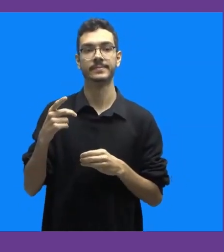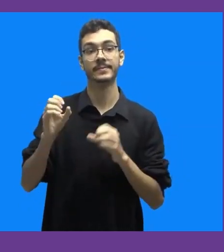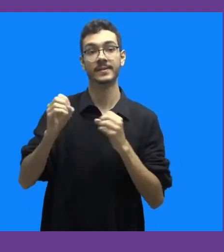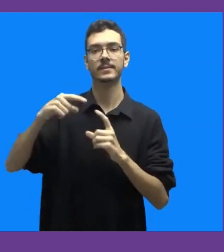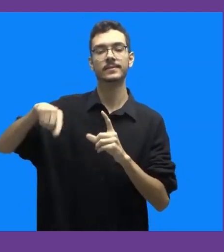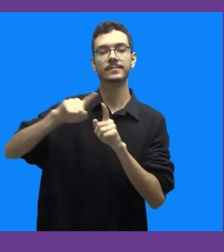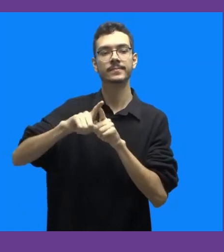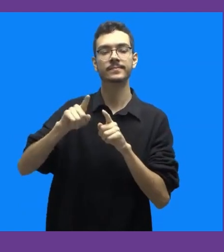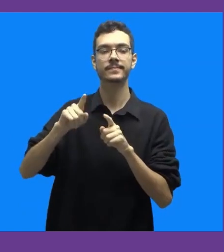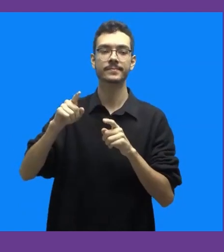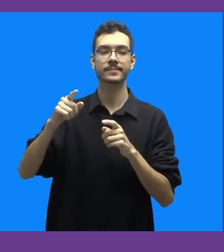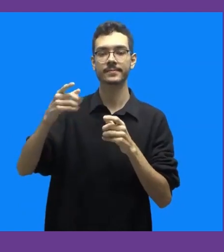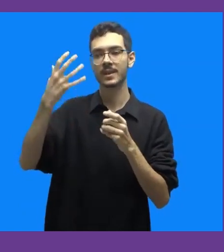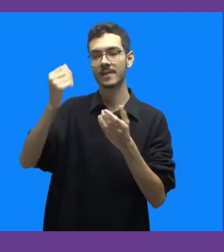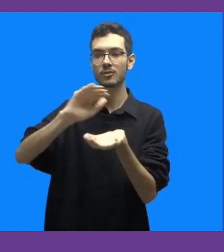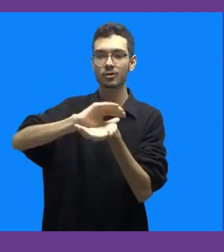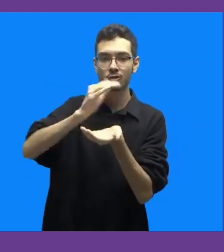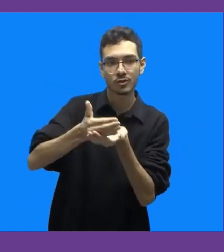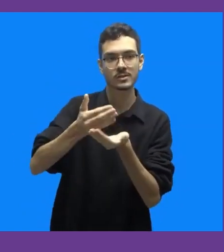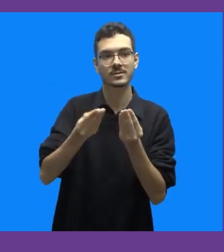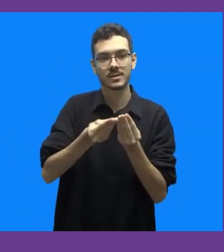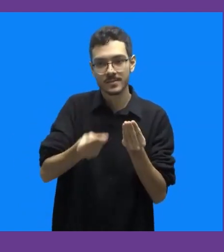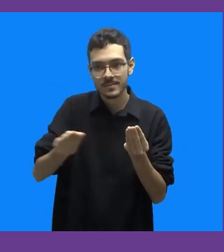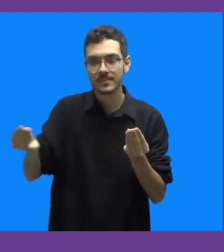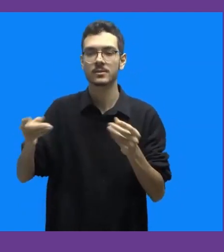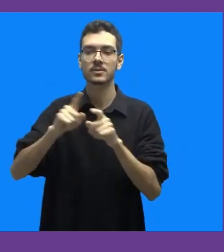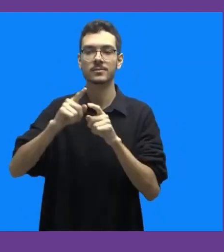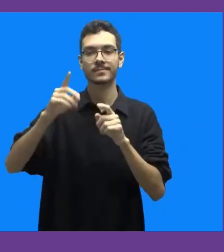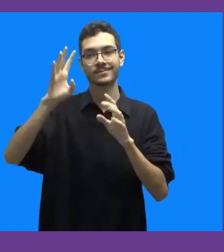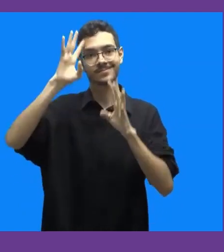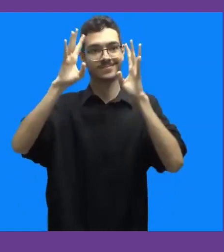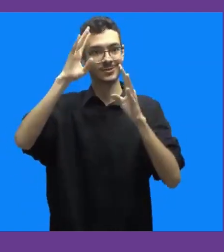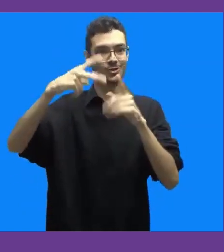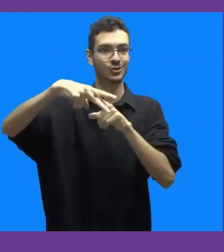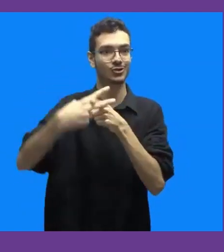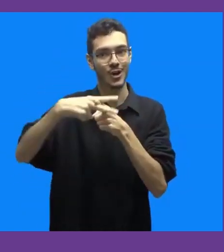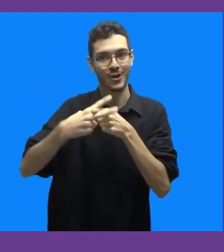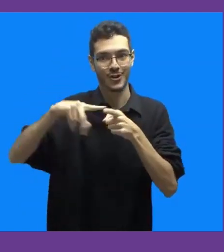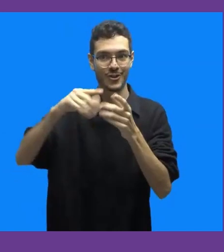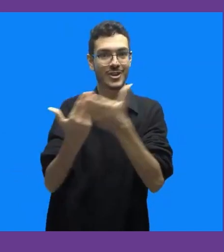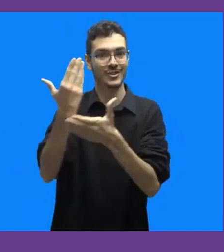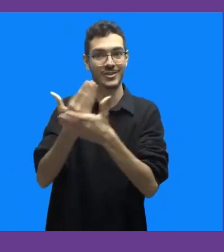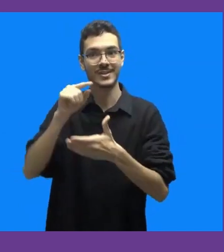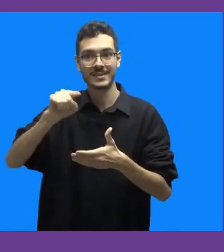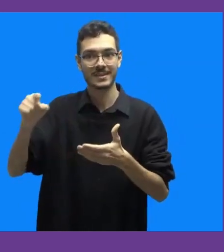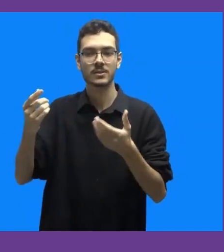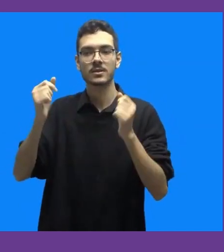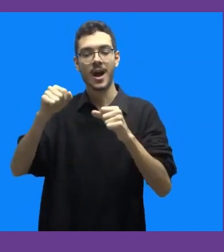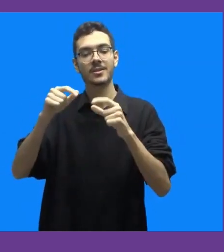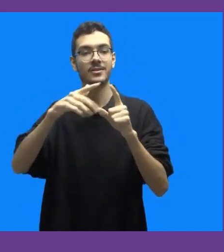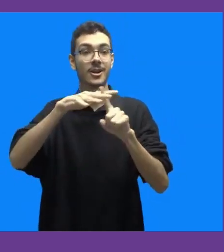overcome the situation. Thank you. Well, yes, of course. I think we all have, when we really get together, we all